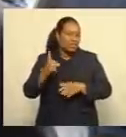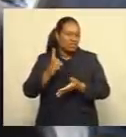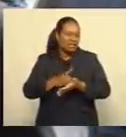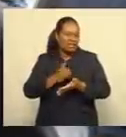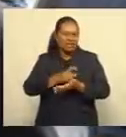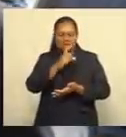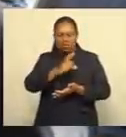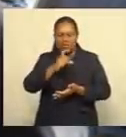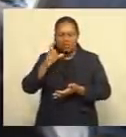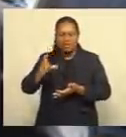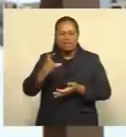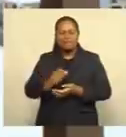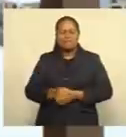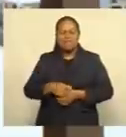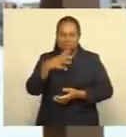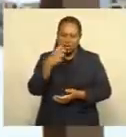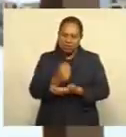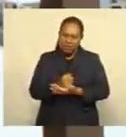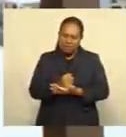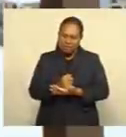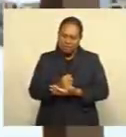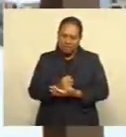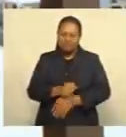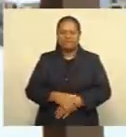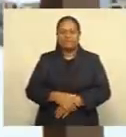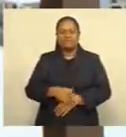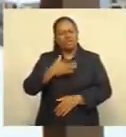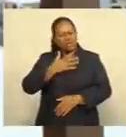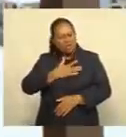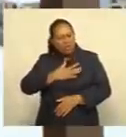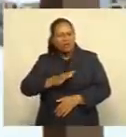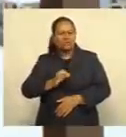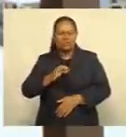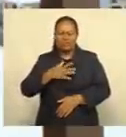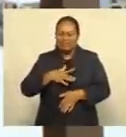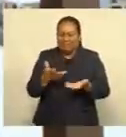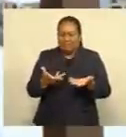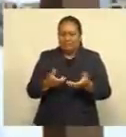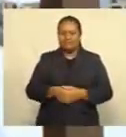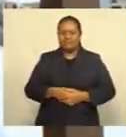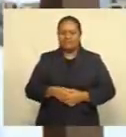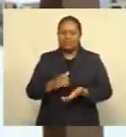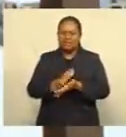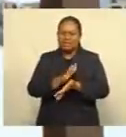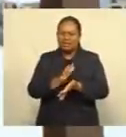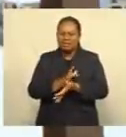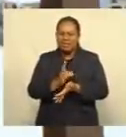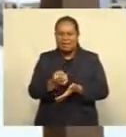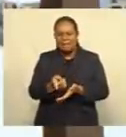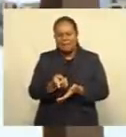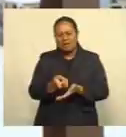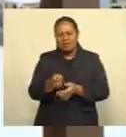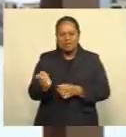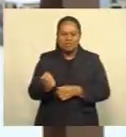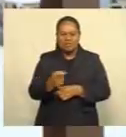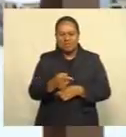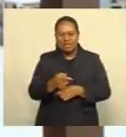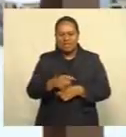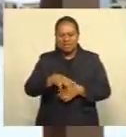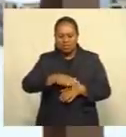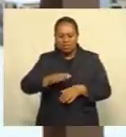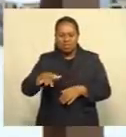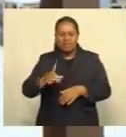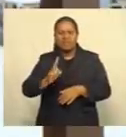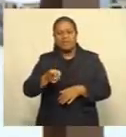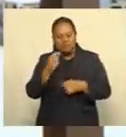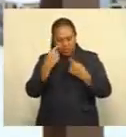Coca-Cola Games is confirmed. As much as we want to be upset and not send our kids to the Coca-Cola Games, we know that this is an opportunity for